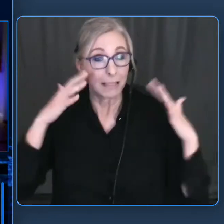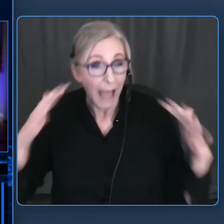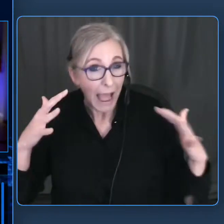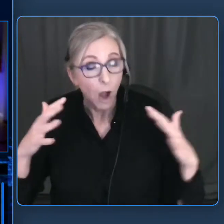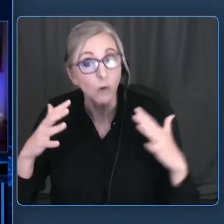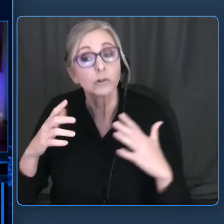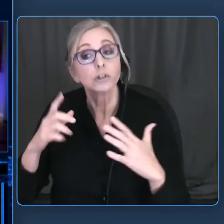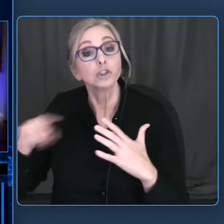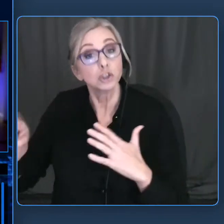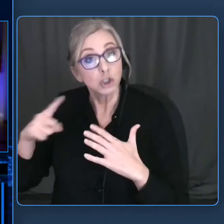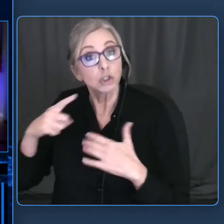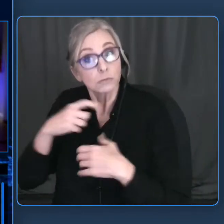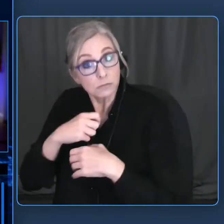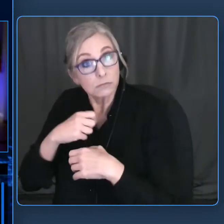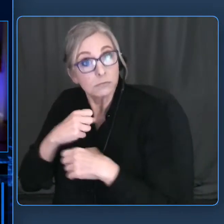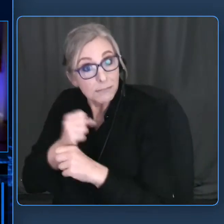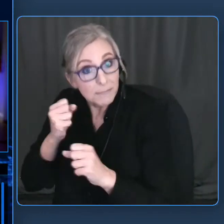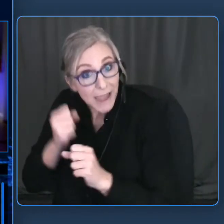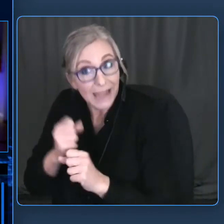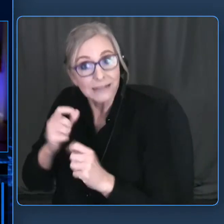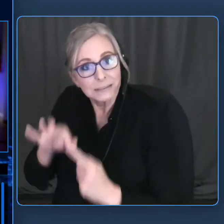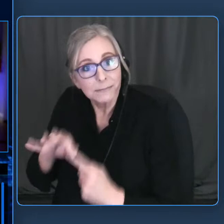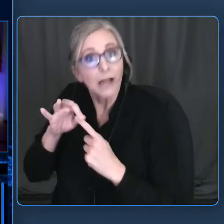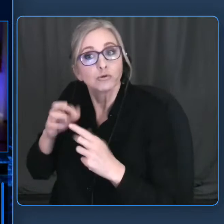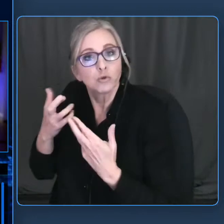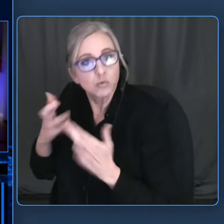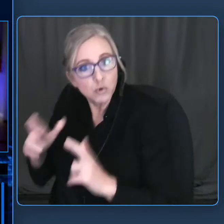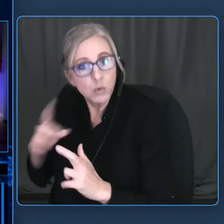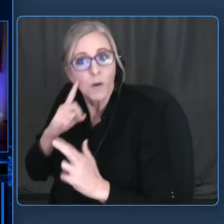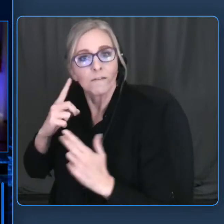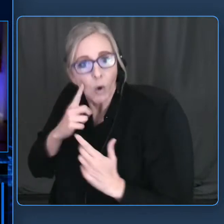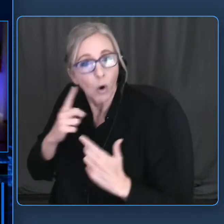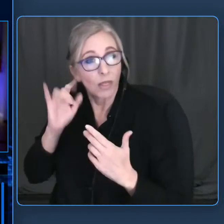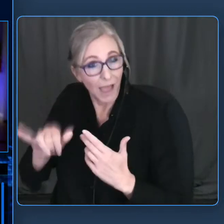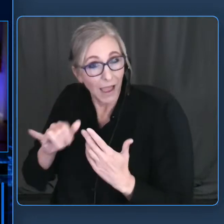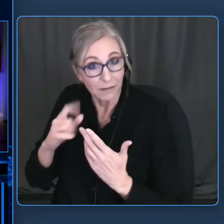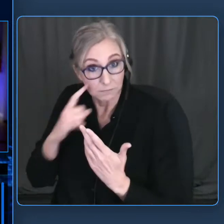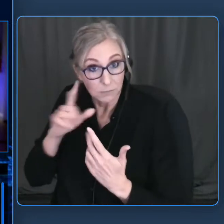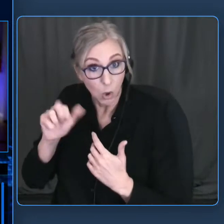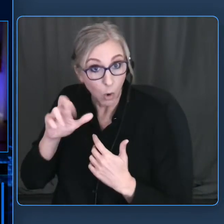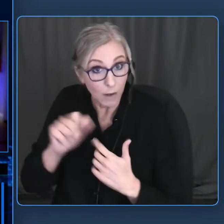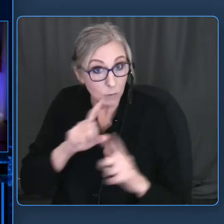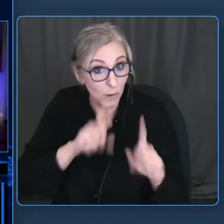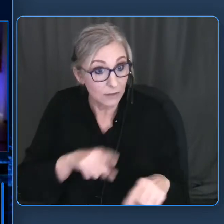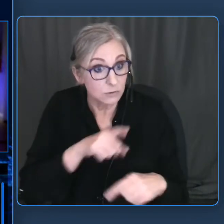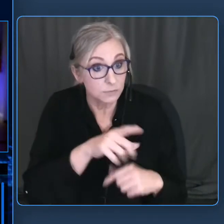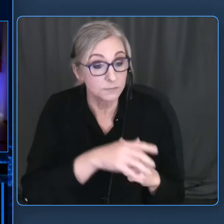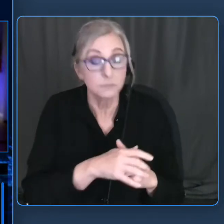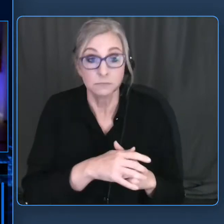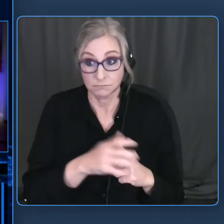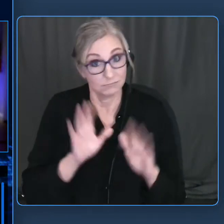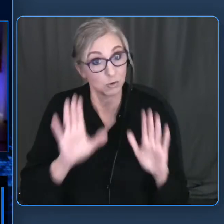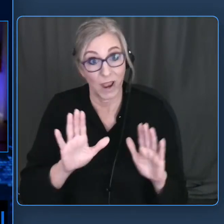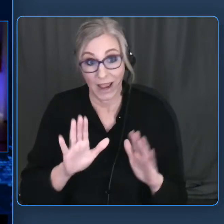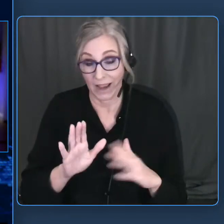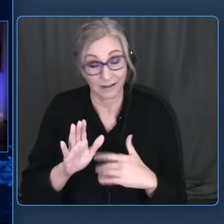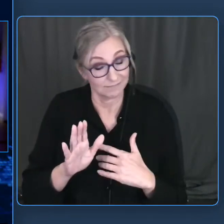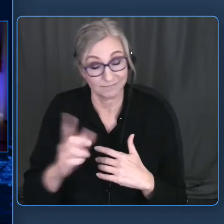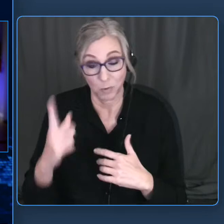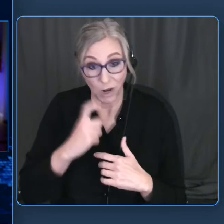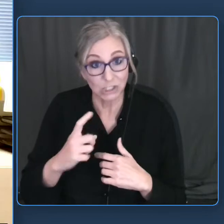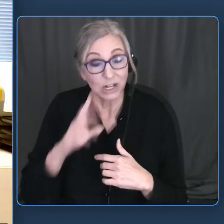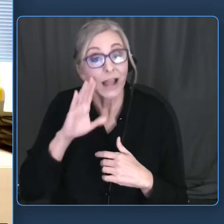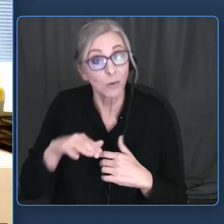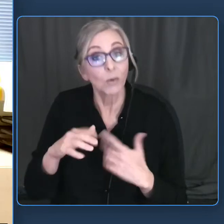producers take sensory sensitivities into account from the start? Laura. That's a great question, Douglas.